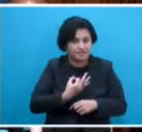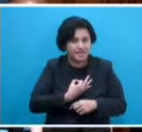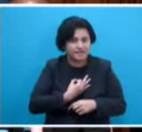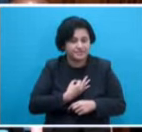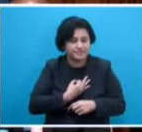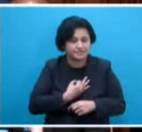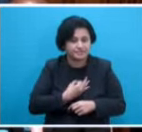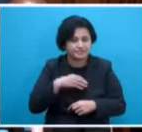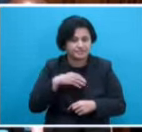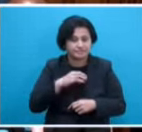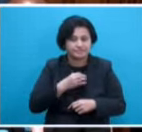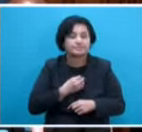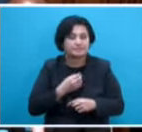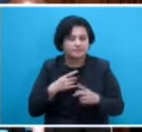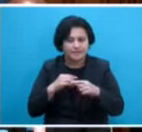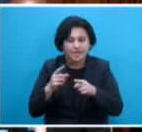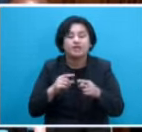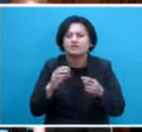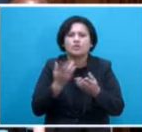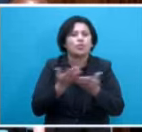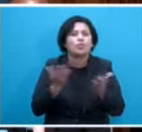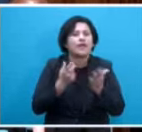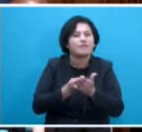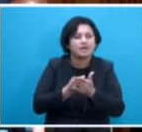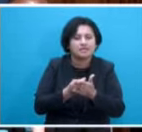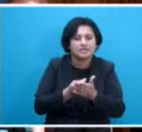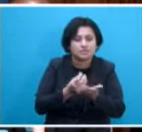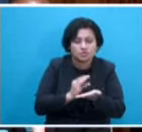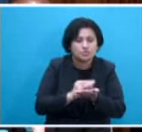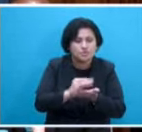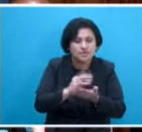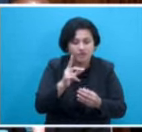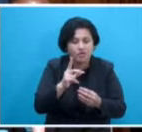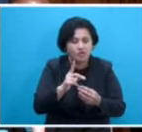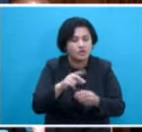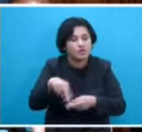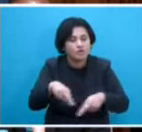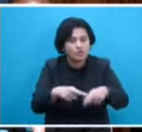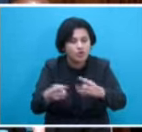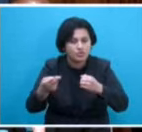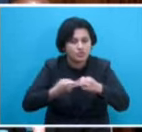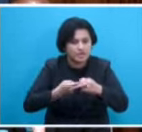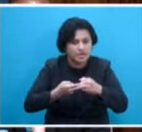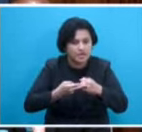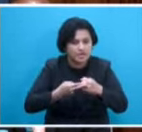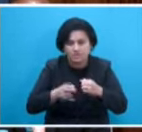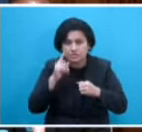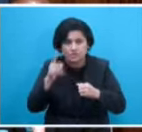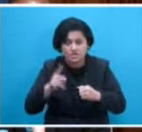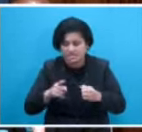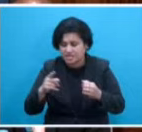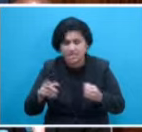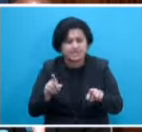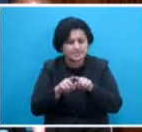of dollars spent on infrastructure and roads have been fully accounted for. We look at the Lovo-sized pit potholes